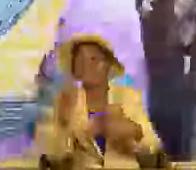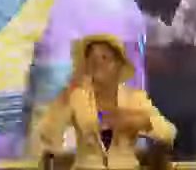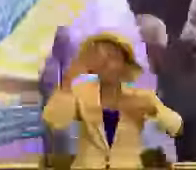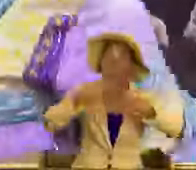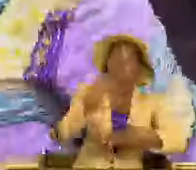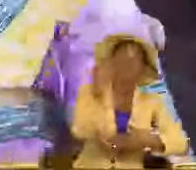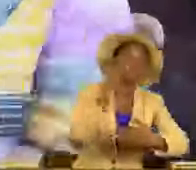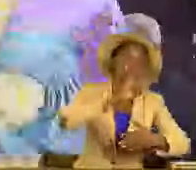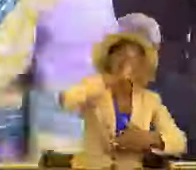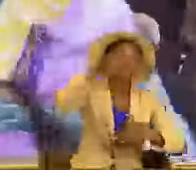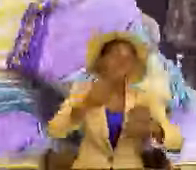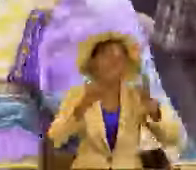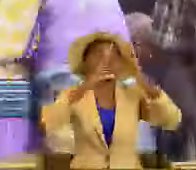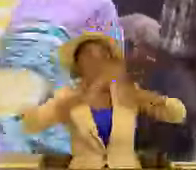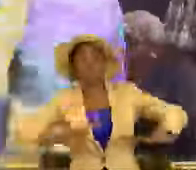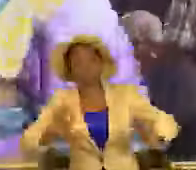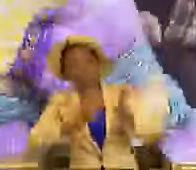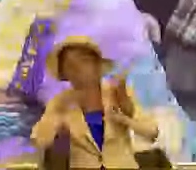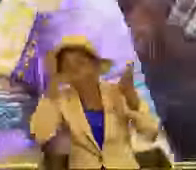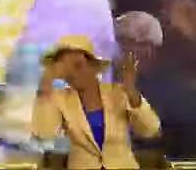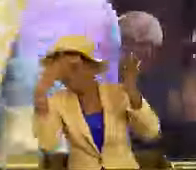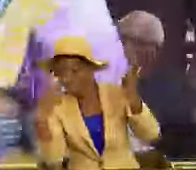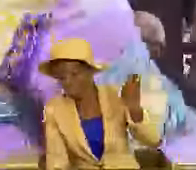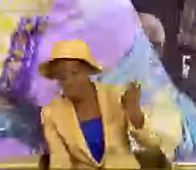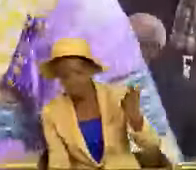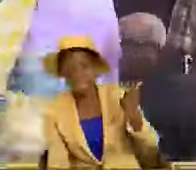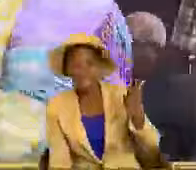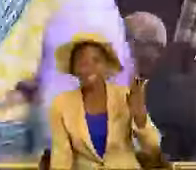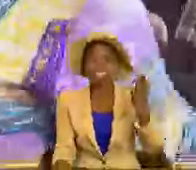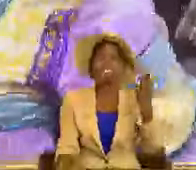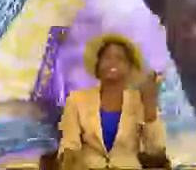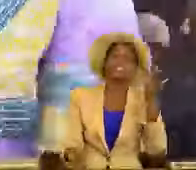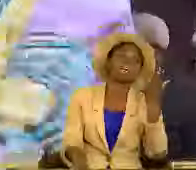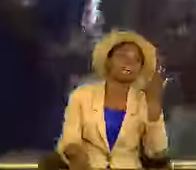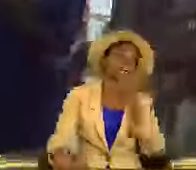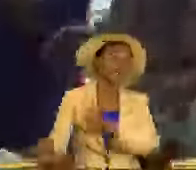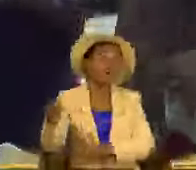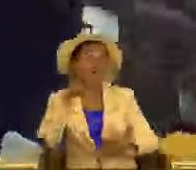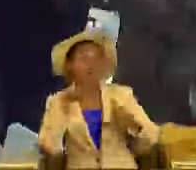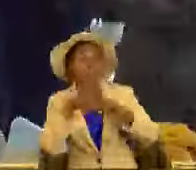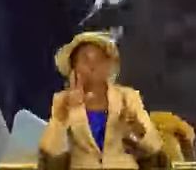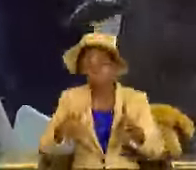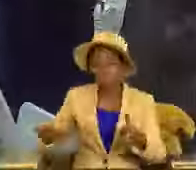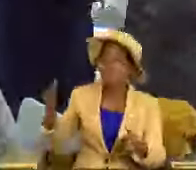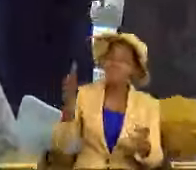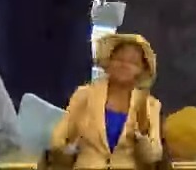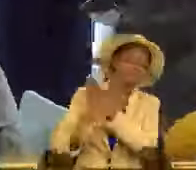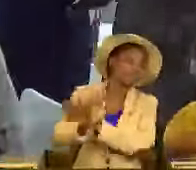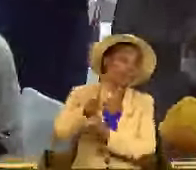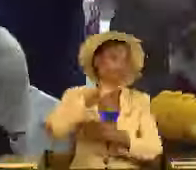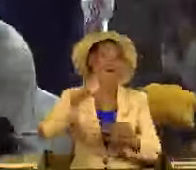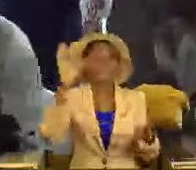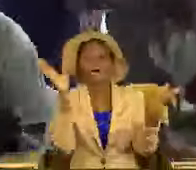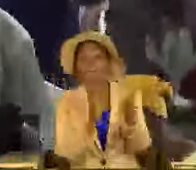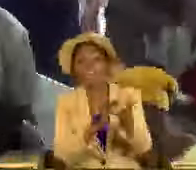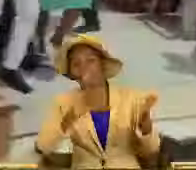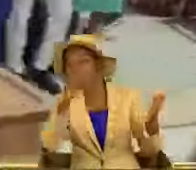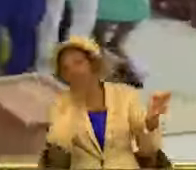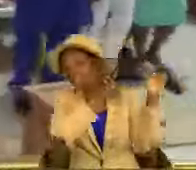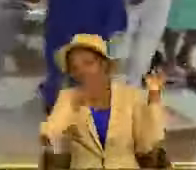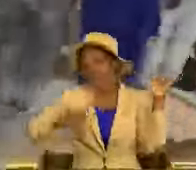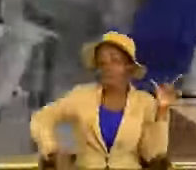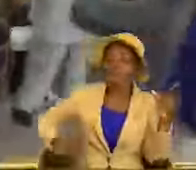Jero fell down the walls of Jero fell down the children of God were